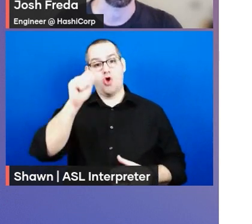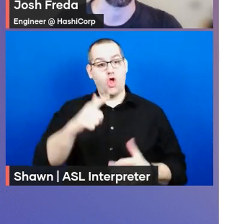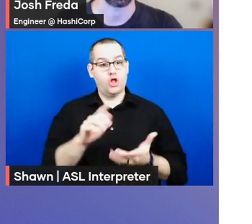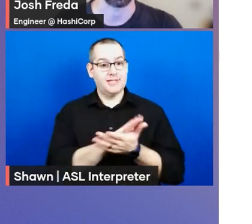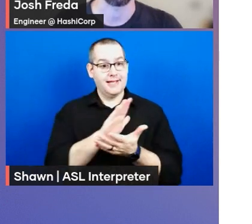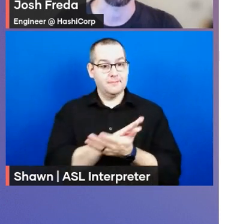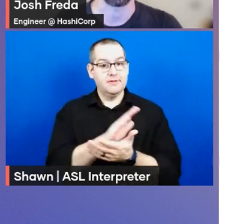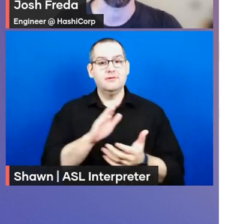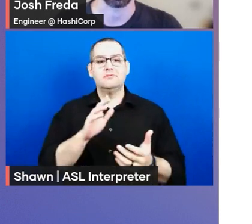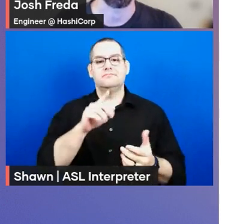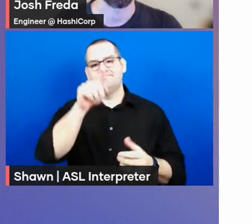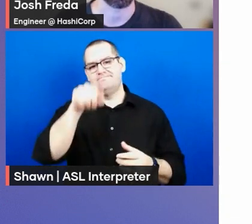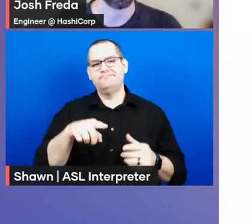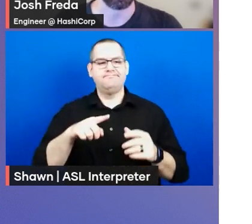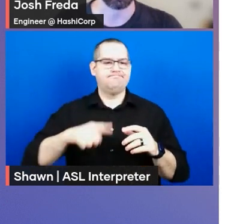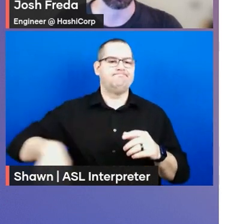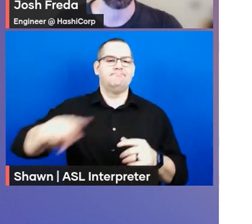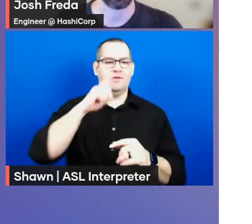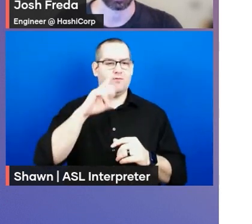just documents all around the company.